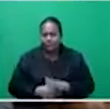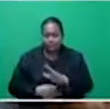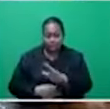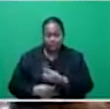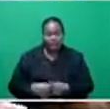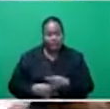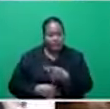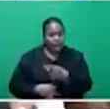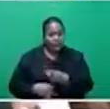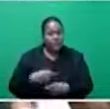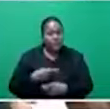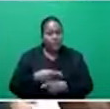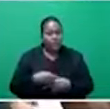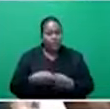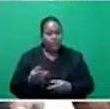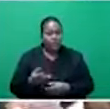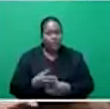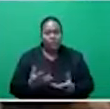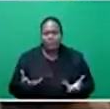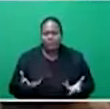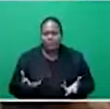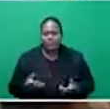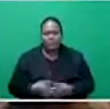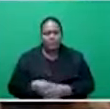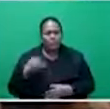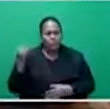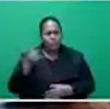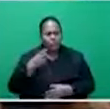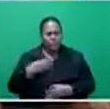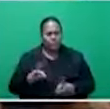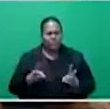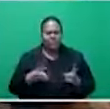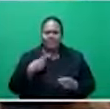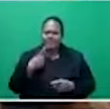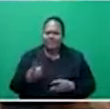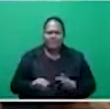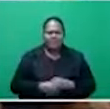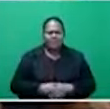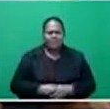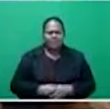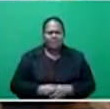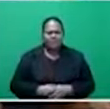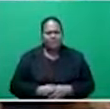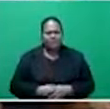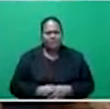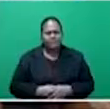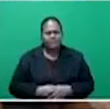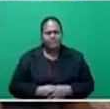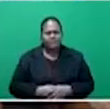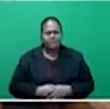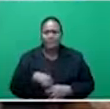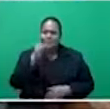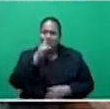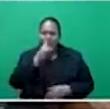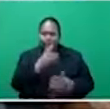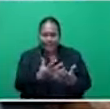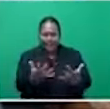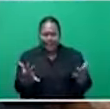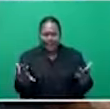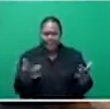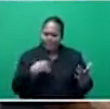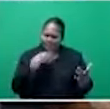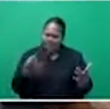in a very kind of ambiguous manner. He said, you know, Lewa ni Vanua, we'll have the Lewa ni Vanua. And I said at the end of it, who